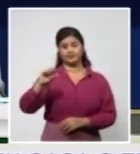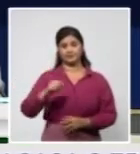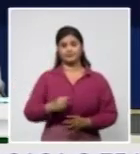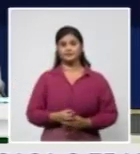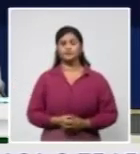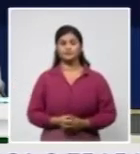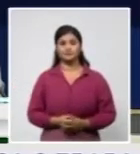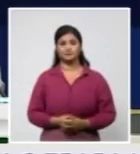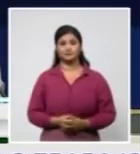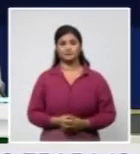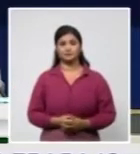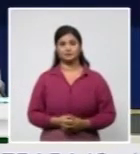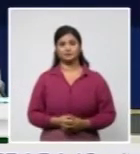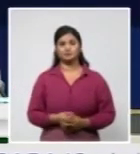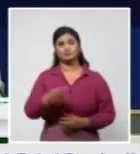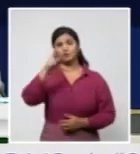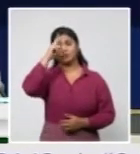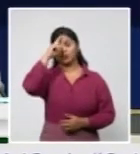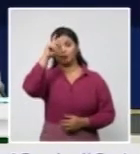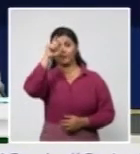263 in Santiago de Cuba,